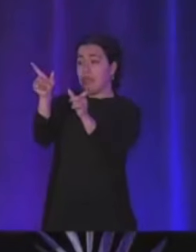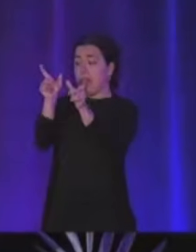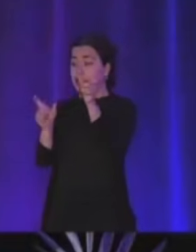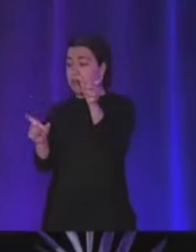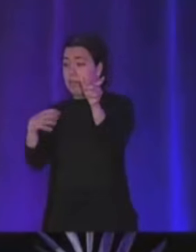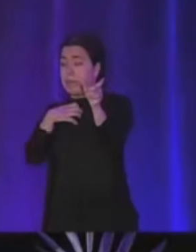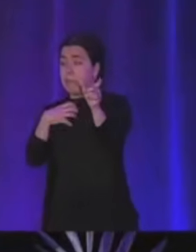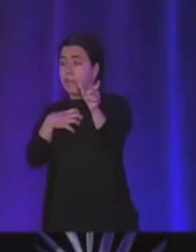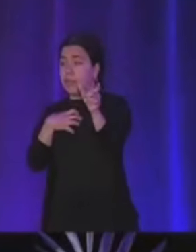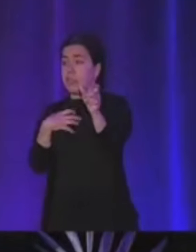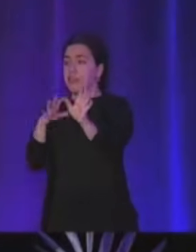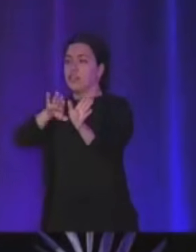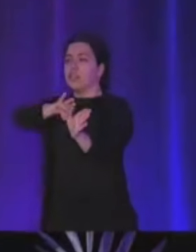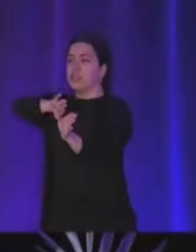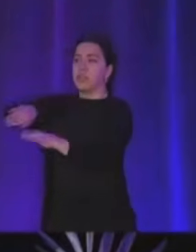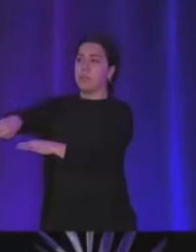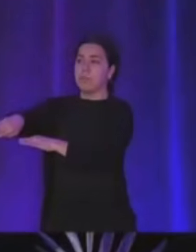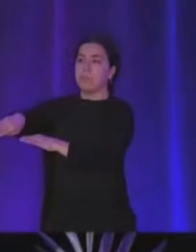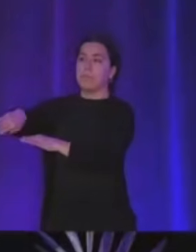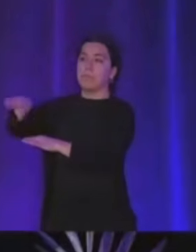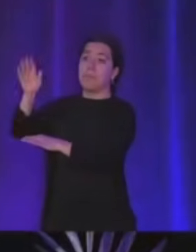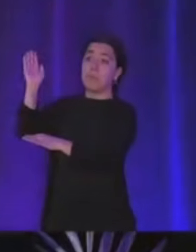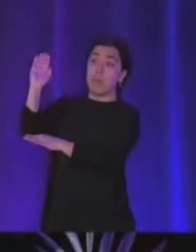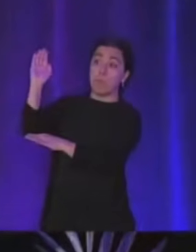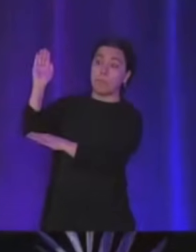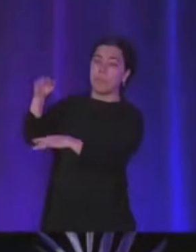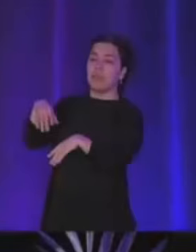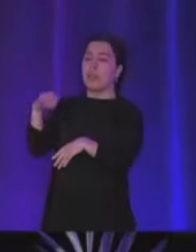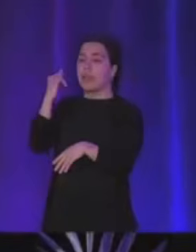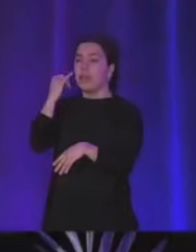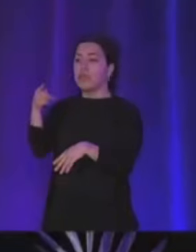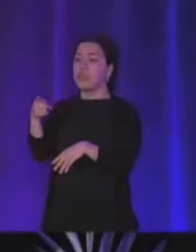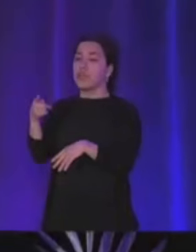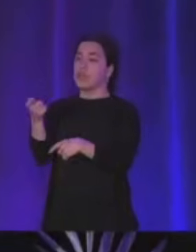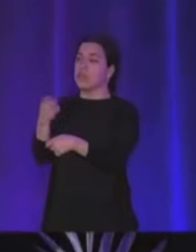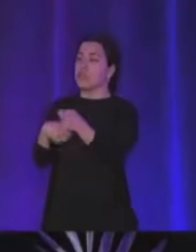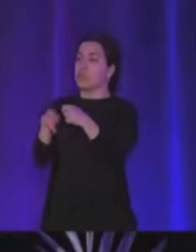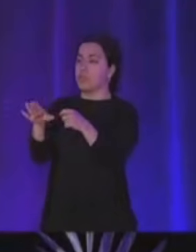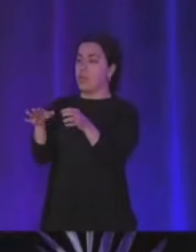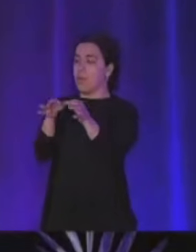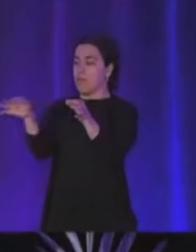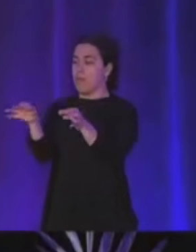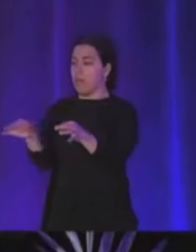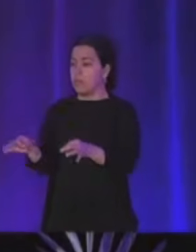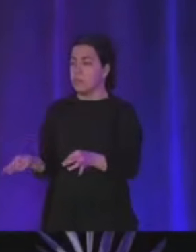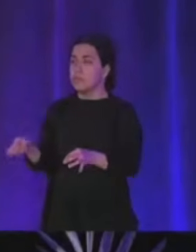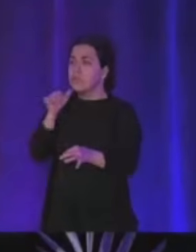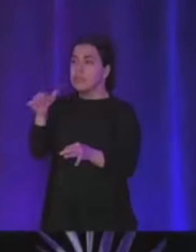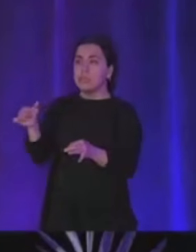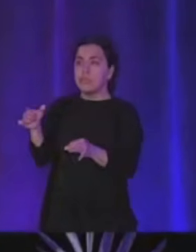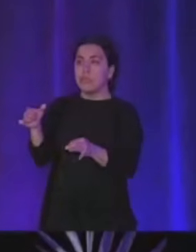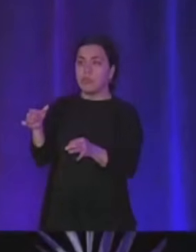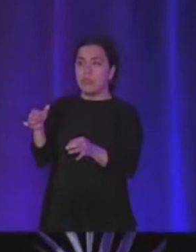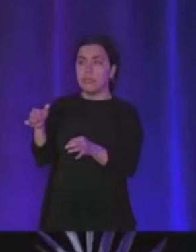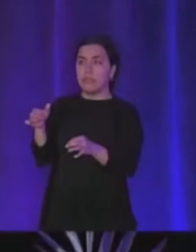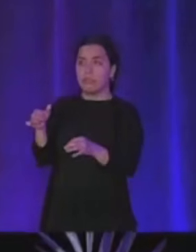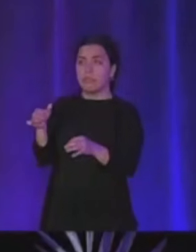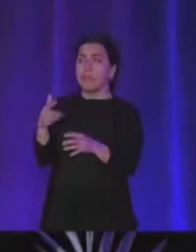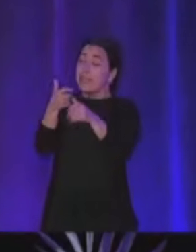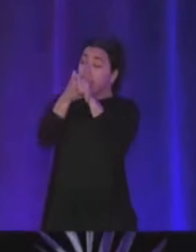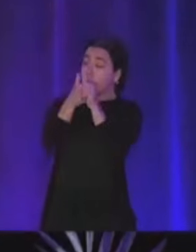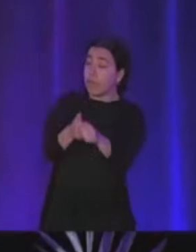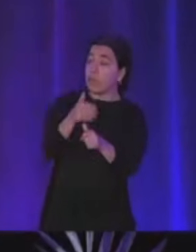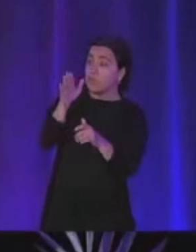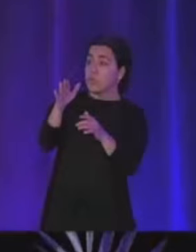console. Hi. Now, if you end up changing the line to like something that doesn't violate the rule, ESLint won't normally yell at